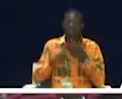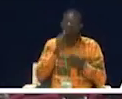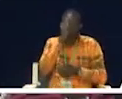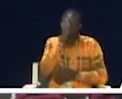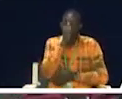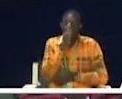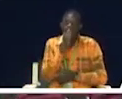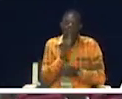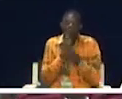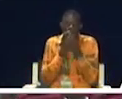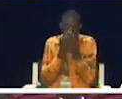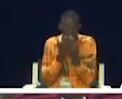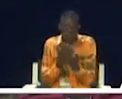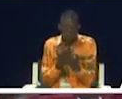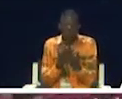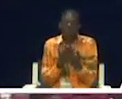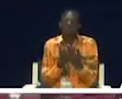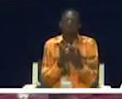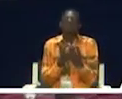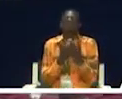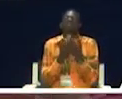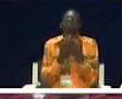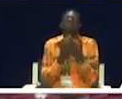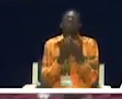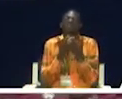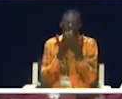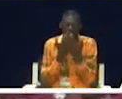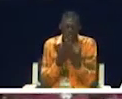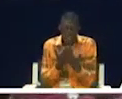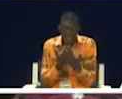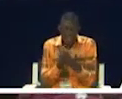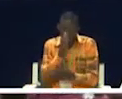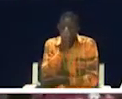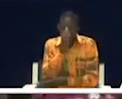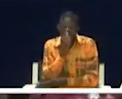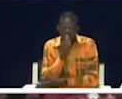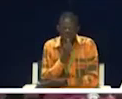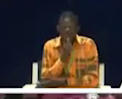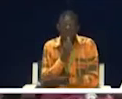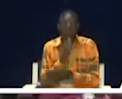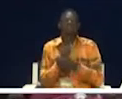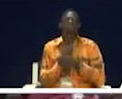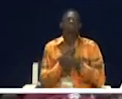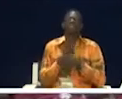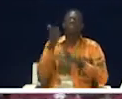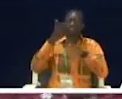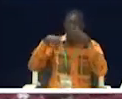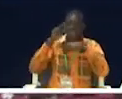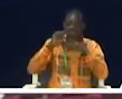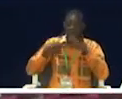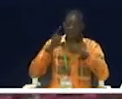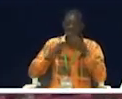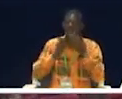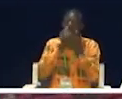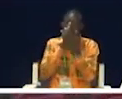anyone and say, wait. Oh, come on, say, wait. Come on, say,